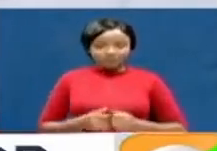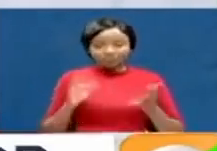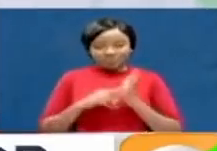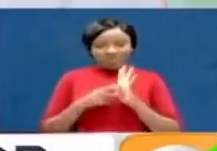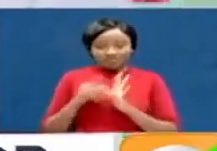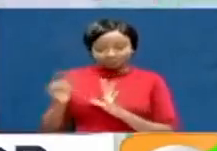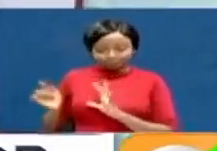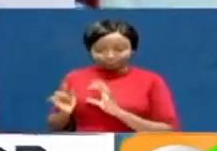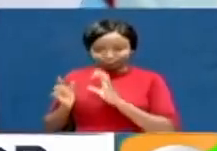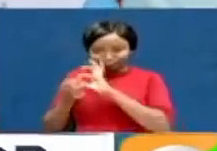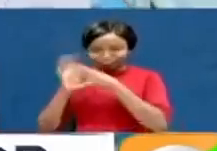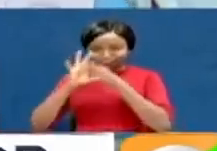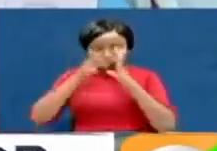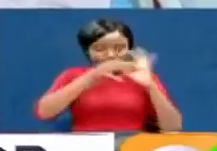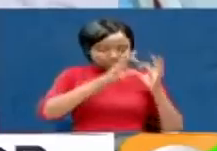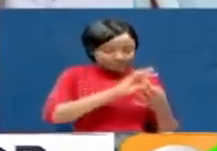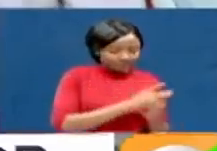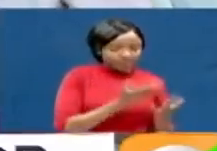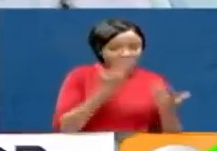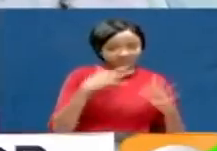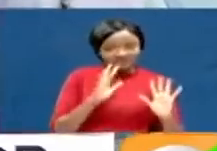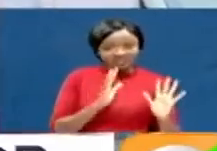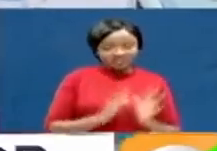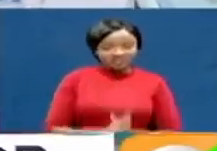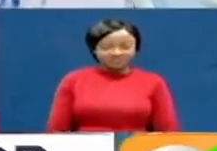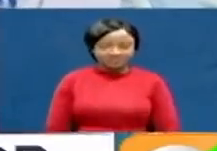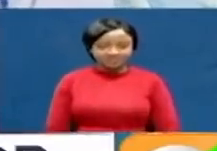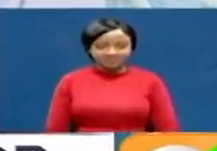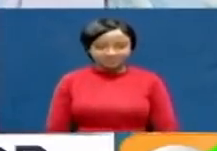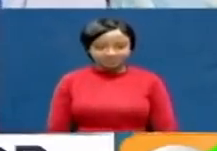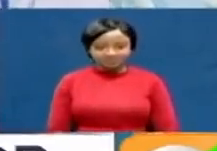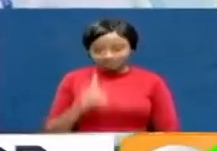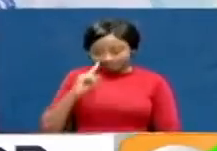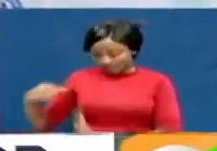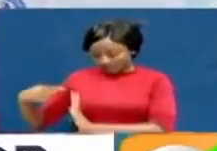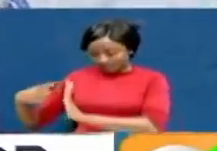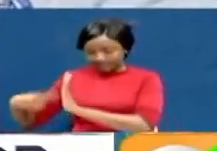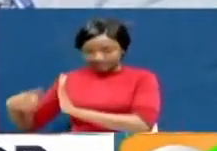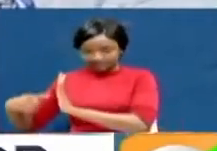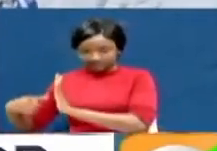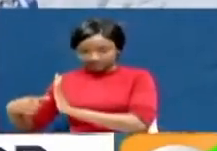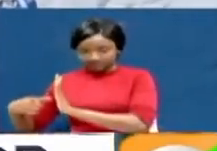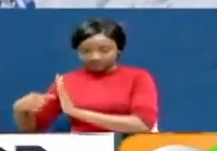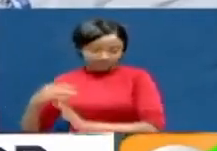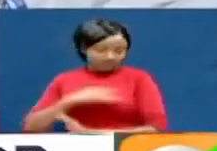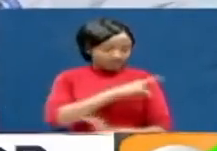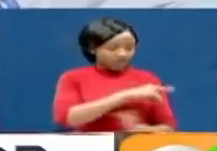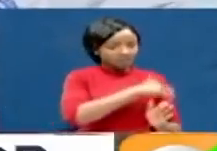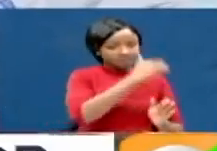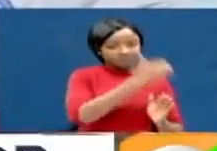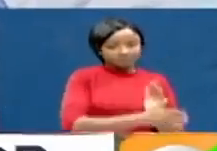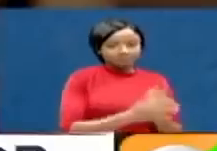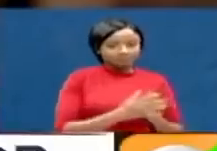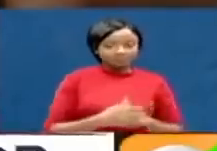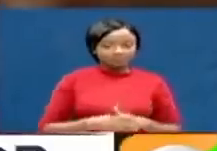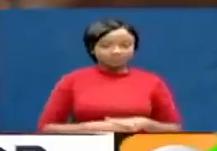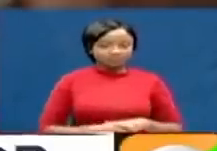the complete circuit. From the machine up to this side is the machine. The end here are the patient's lungs.